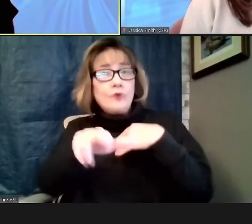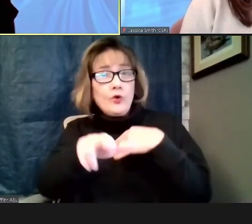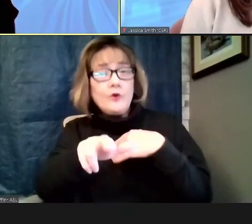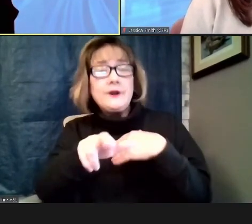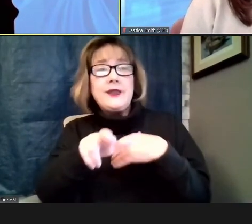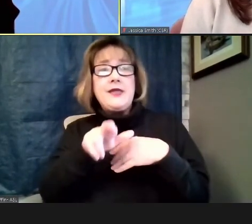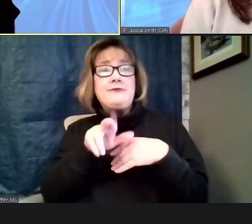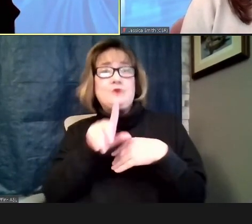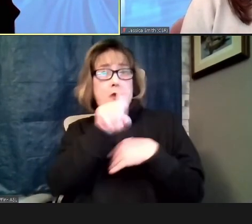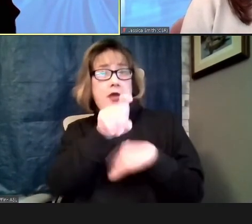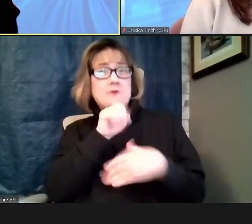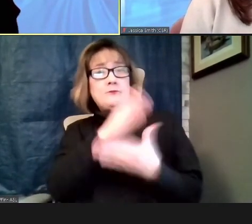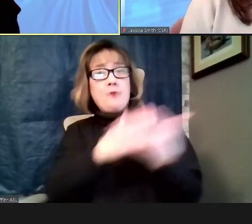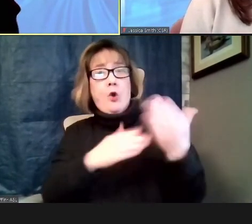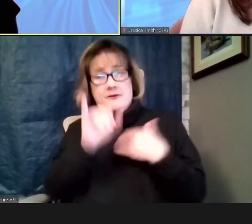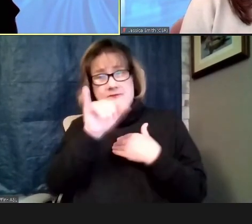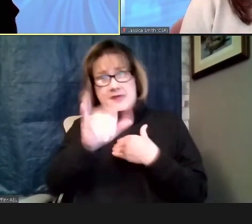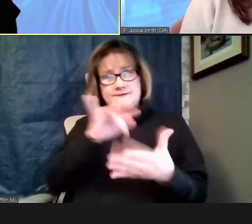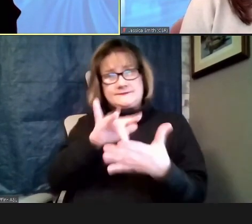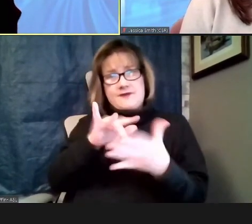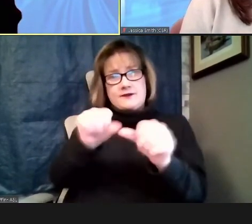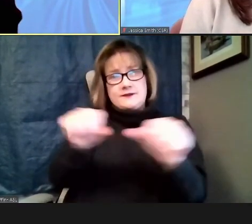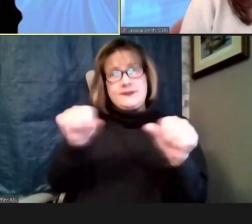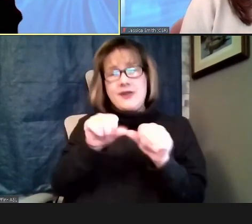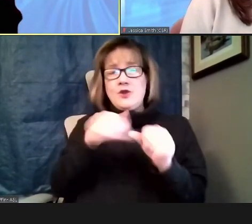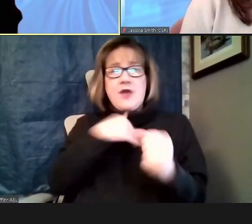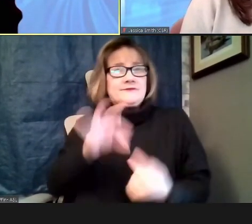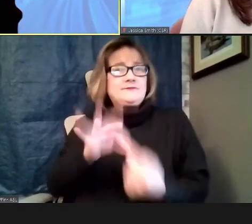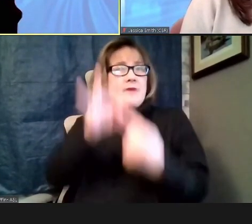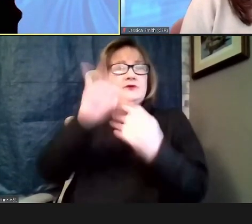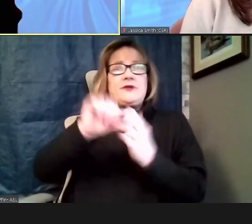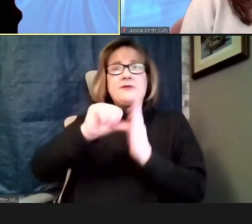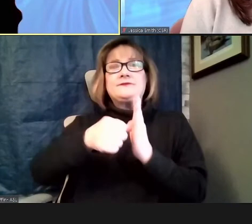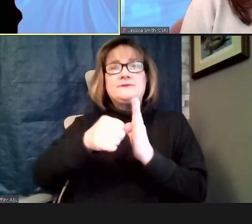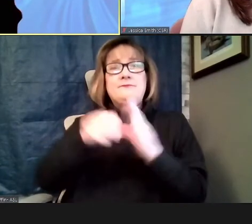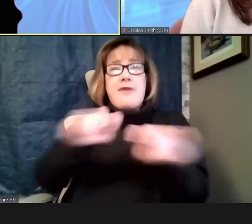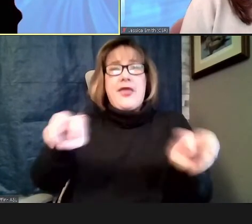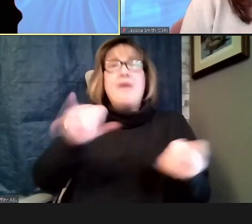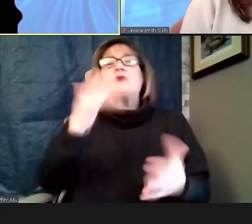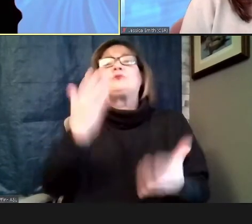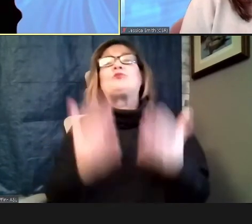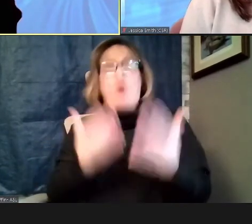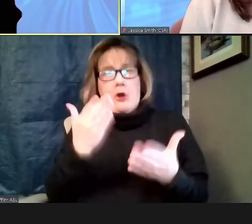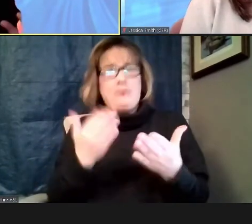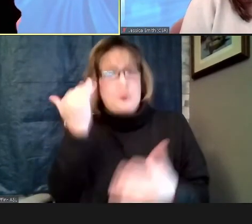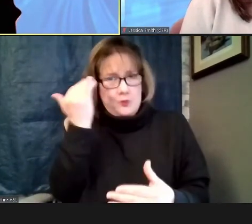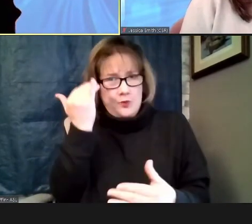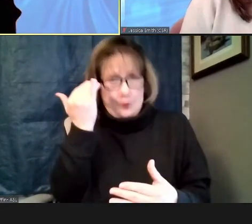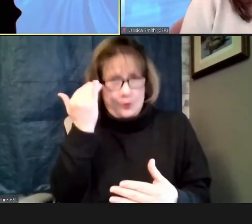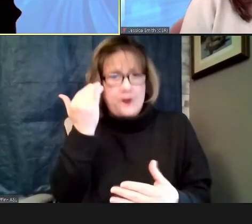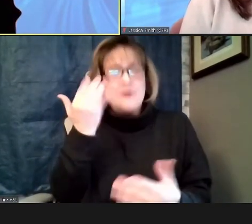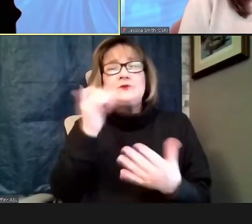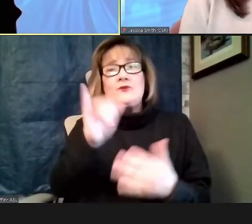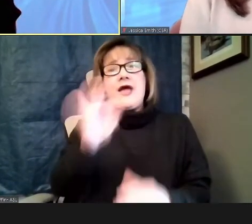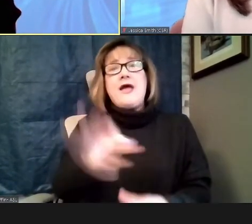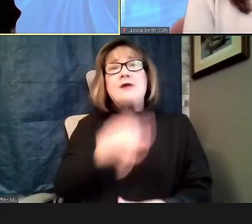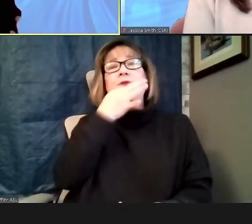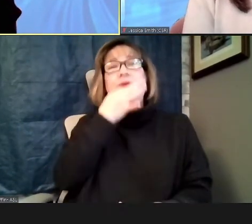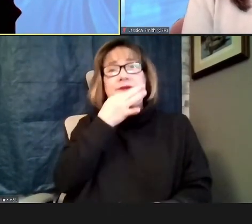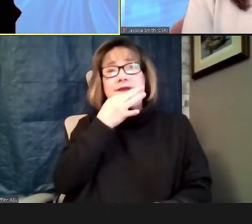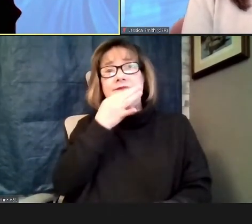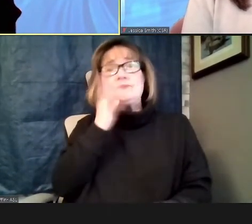be part of that study section and you end up in a special emphasis panel, that's probably what happened. And so the expertise will